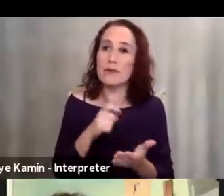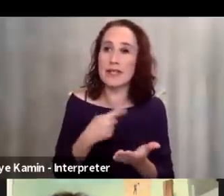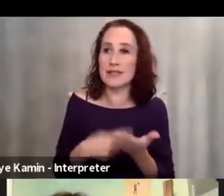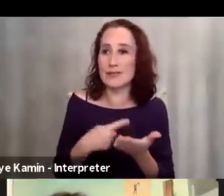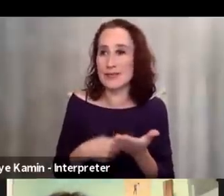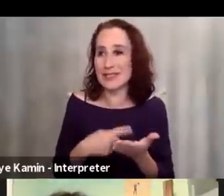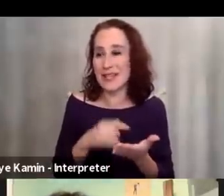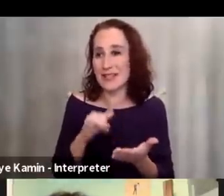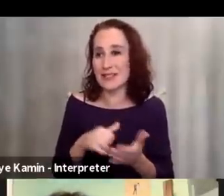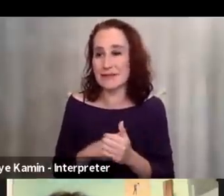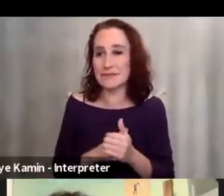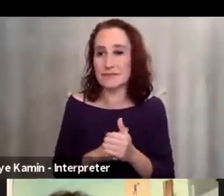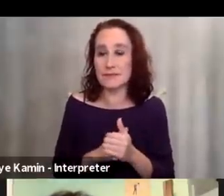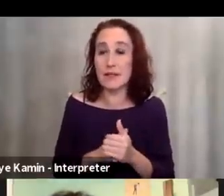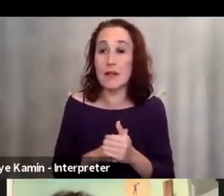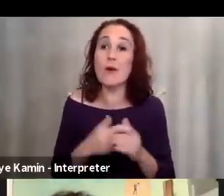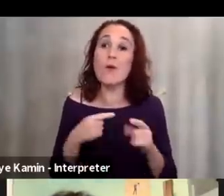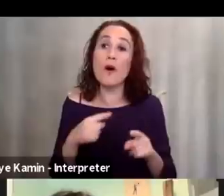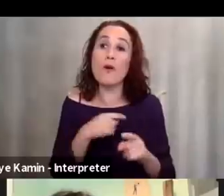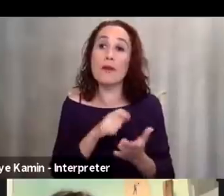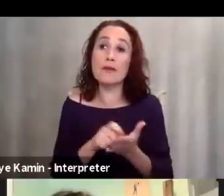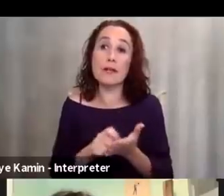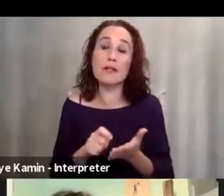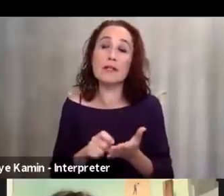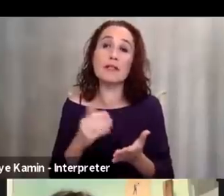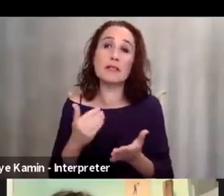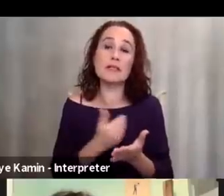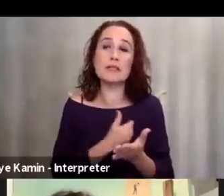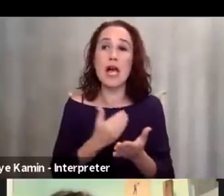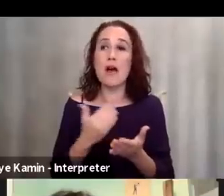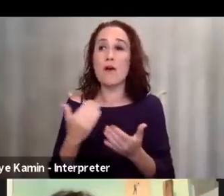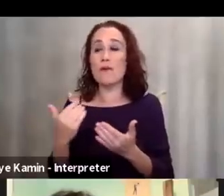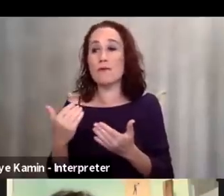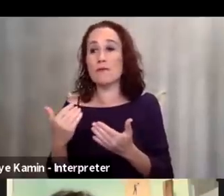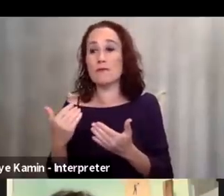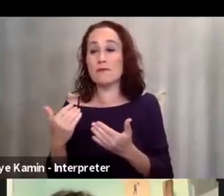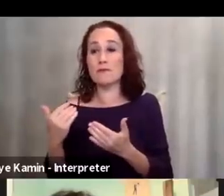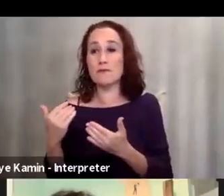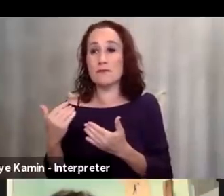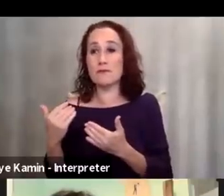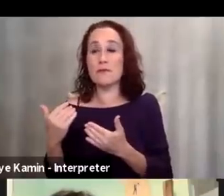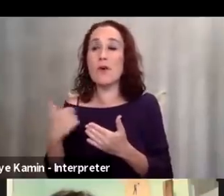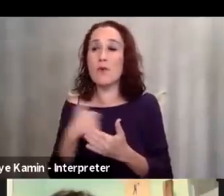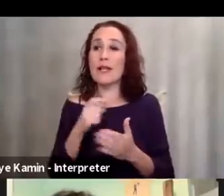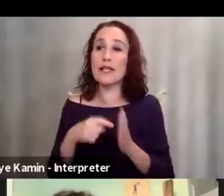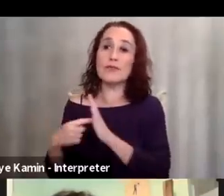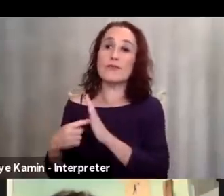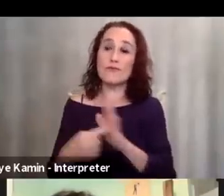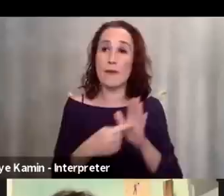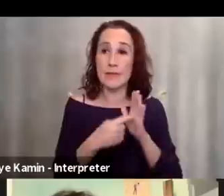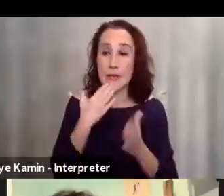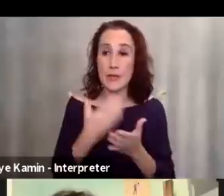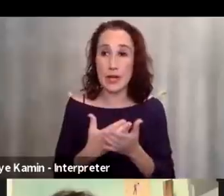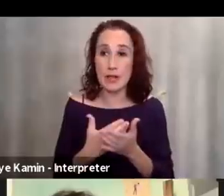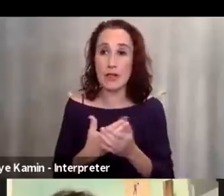think that as writers, it's really important for us who have been represented well to